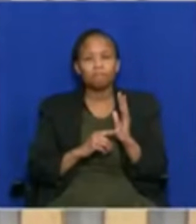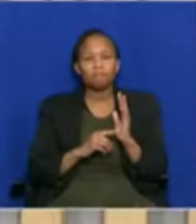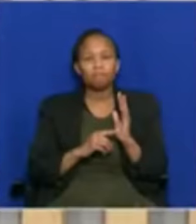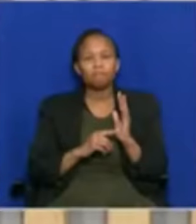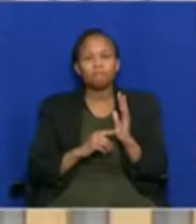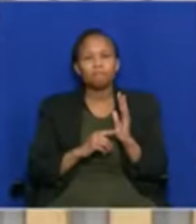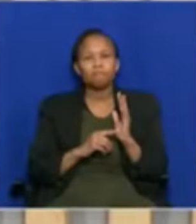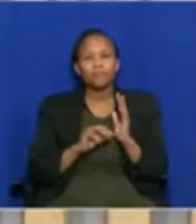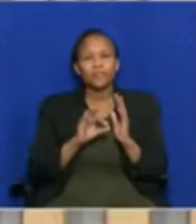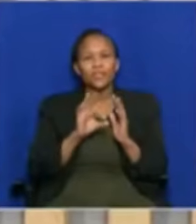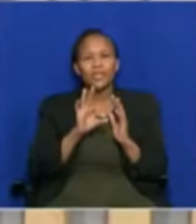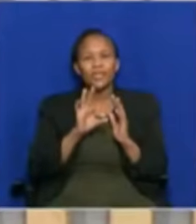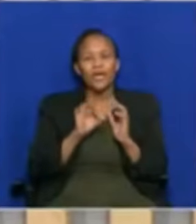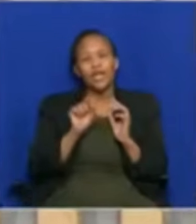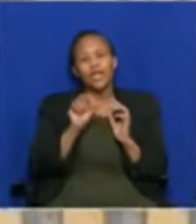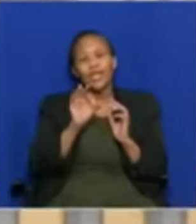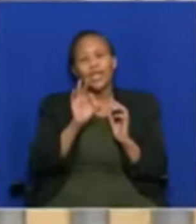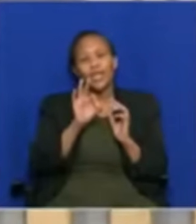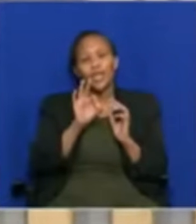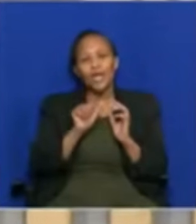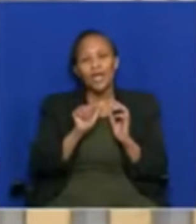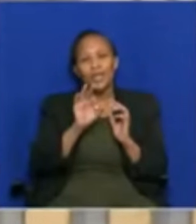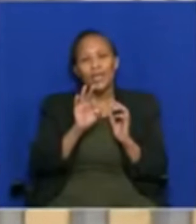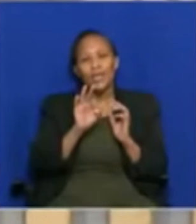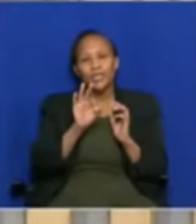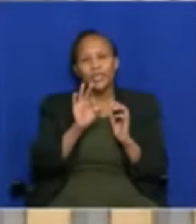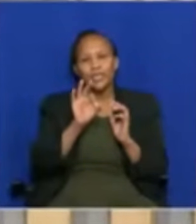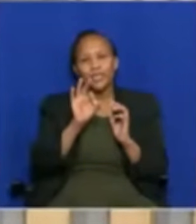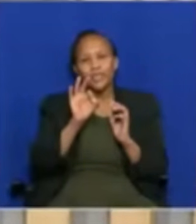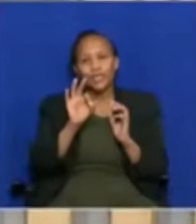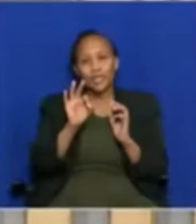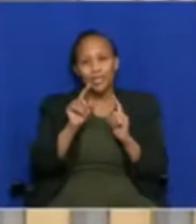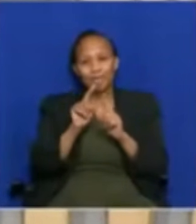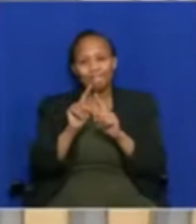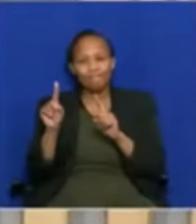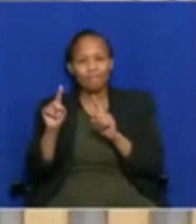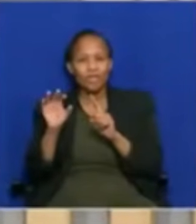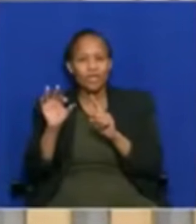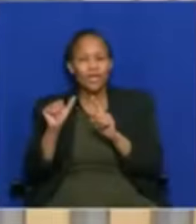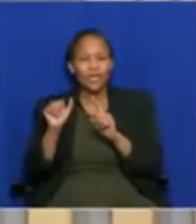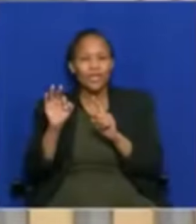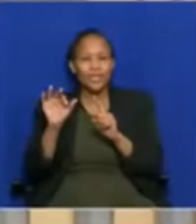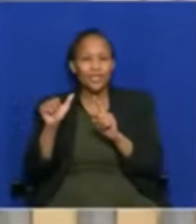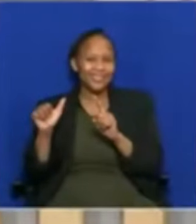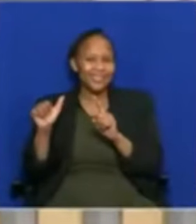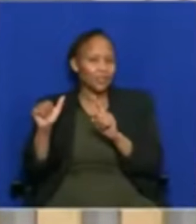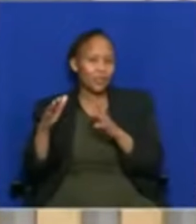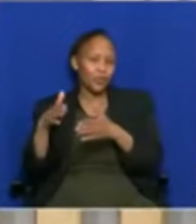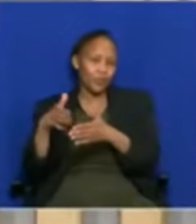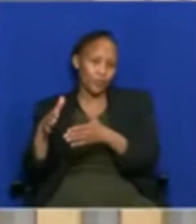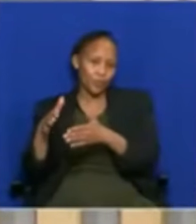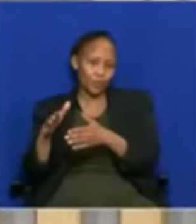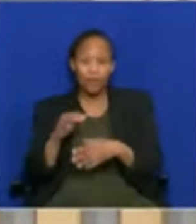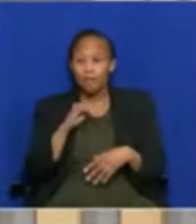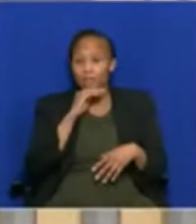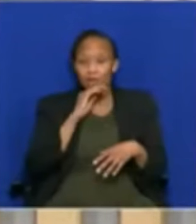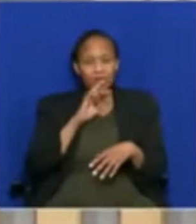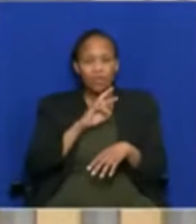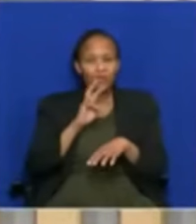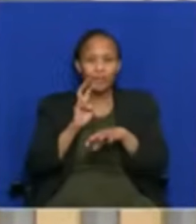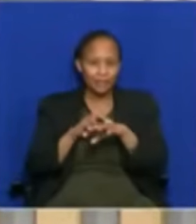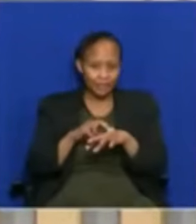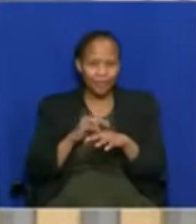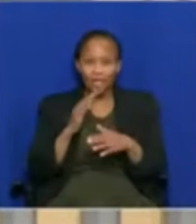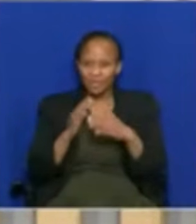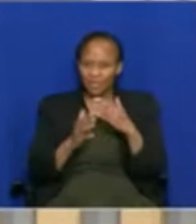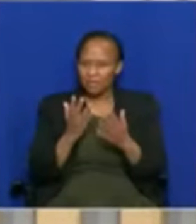836 we can deal with as we. You won't be needing them at least until tea not time. necessary unless something comes to the Okay.